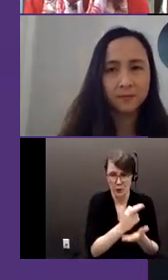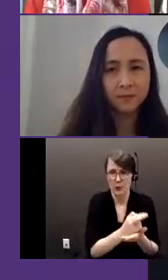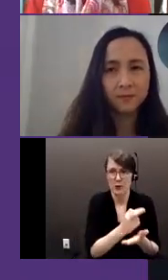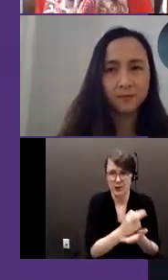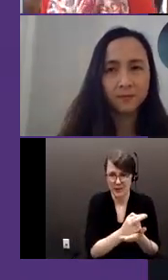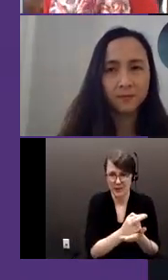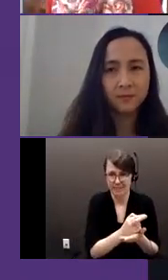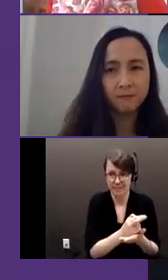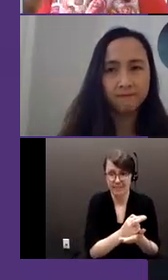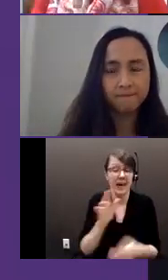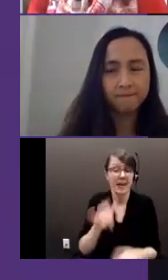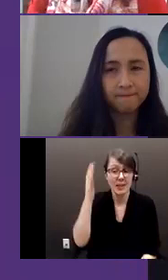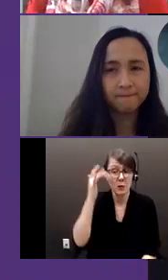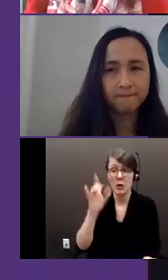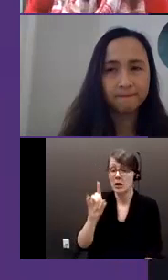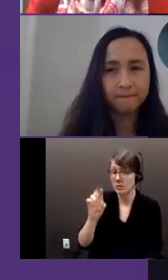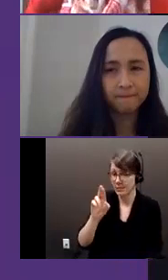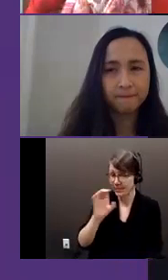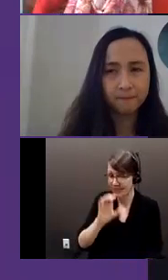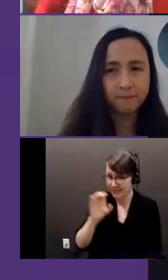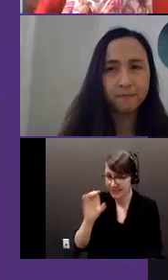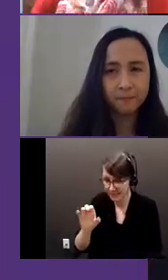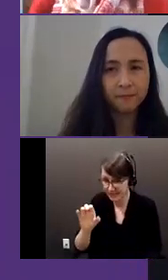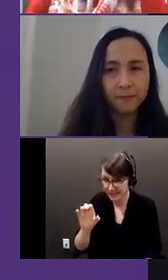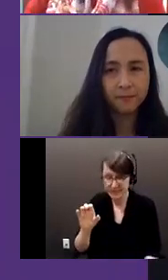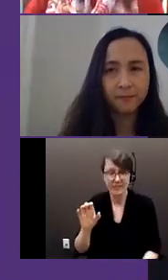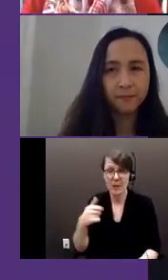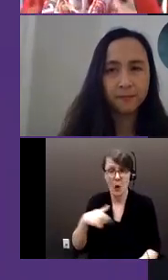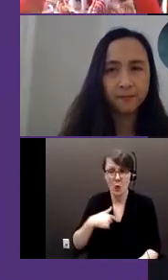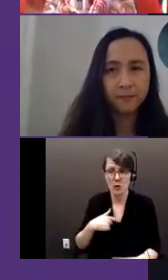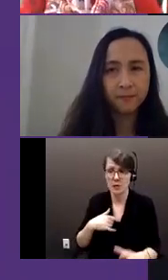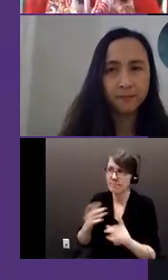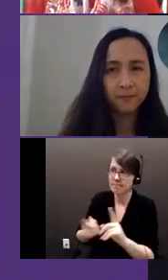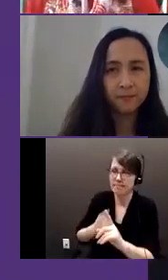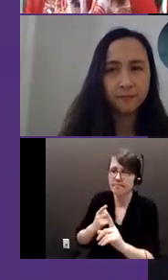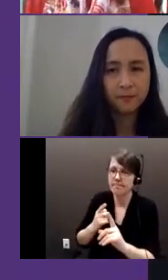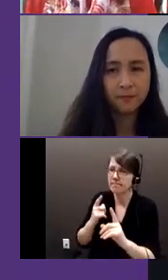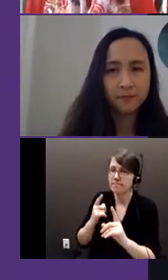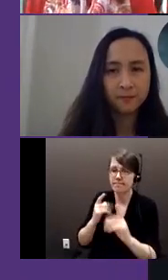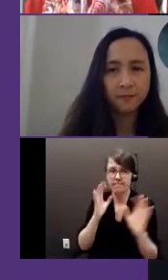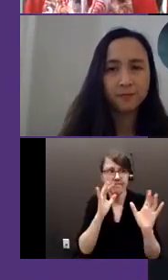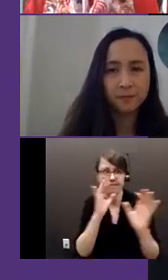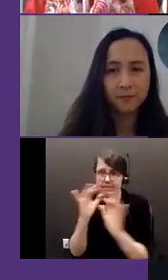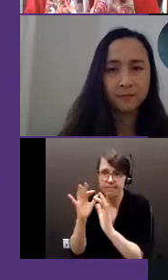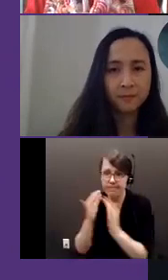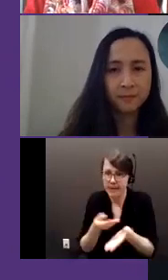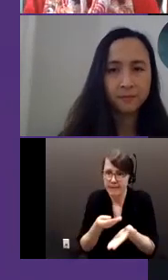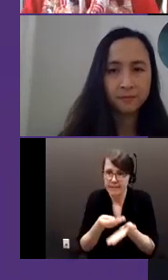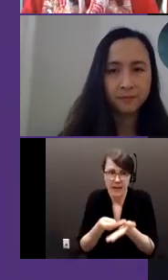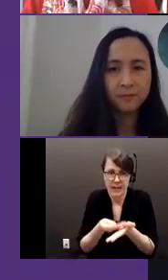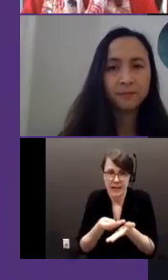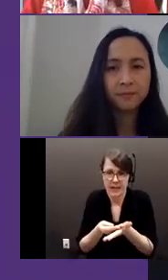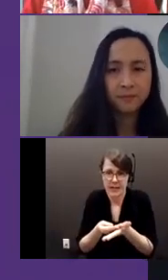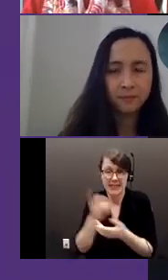fact been trying to secure additional funding, not from our core funder, but be able to